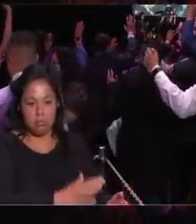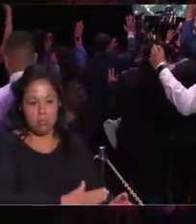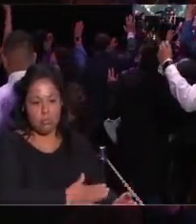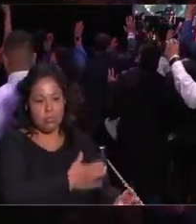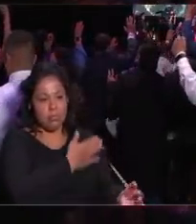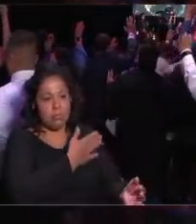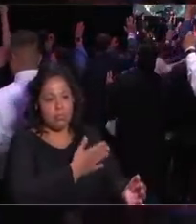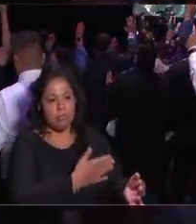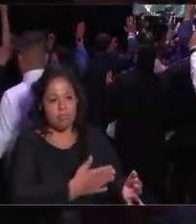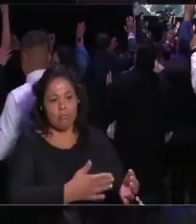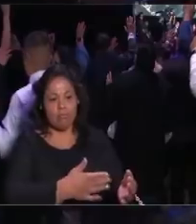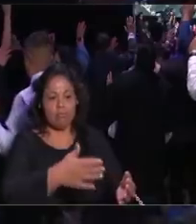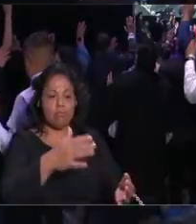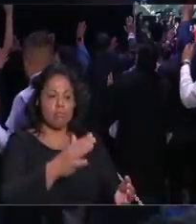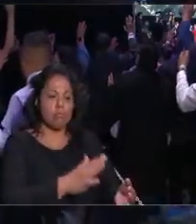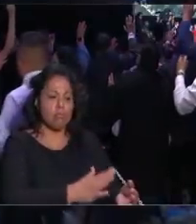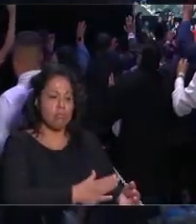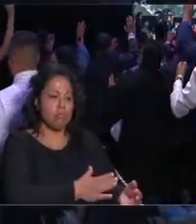Yes!